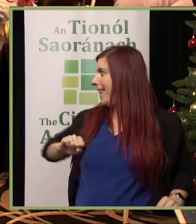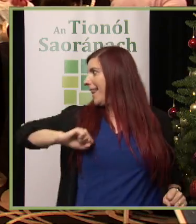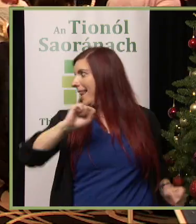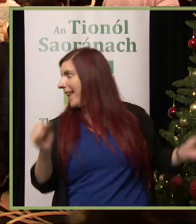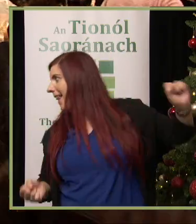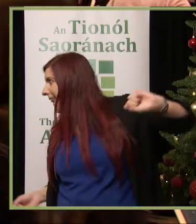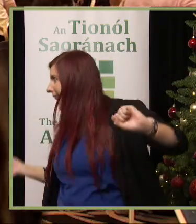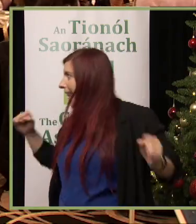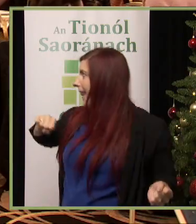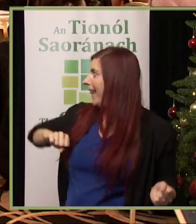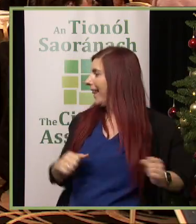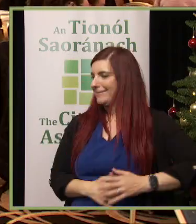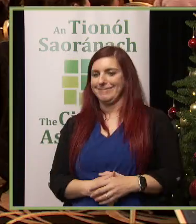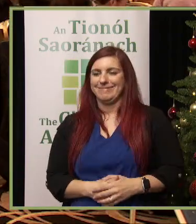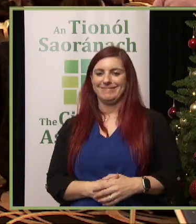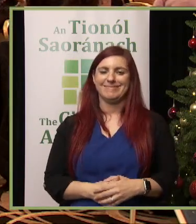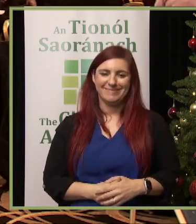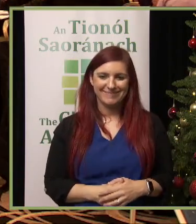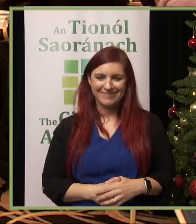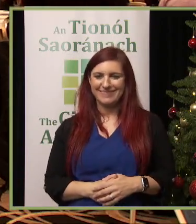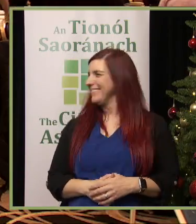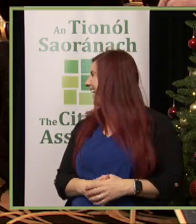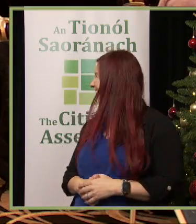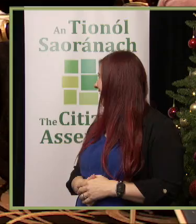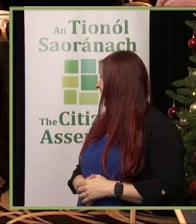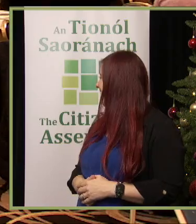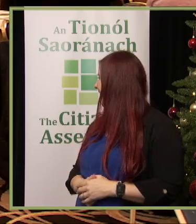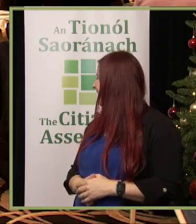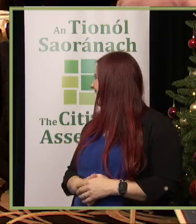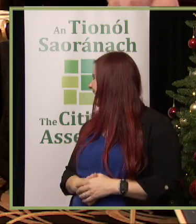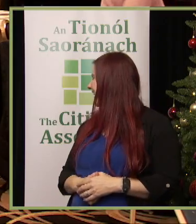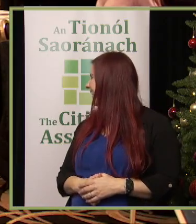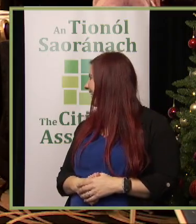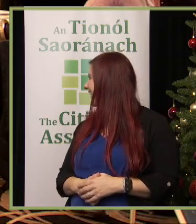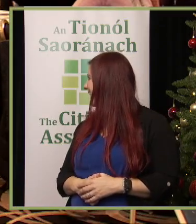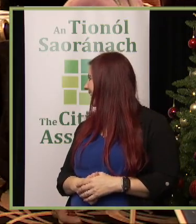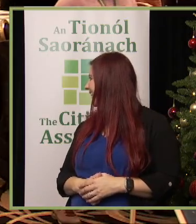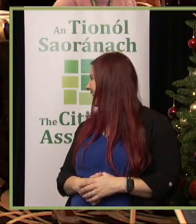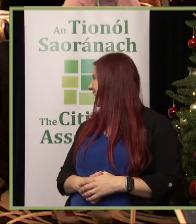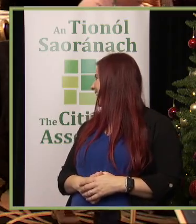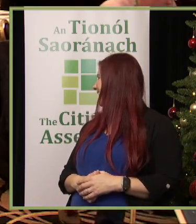dance or something. Or Carl can sit down for a moment. Okay.